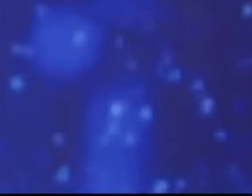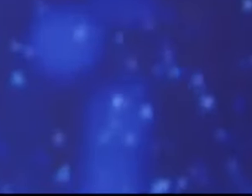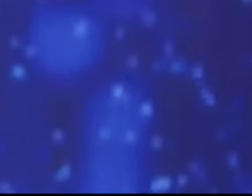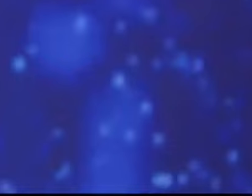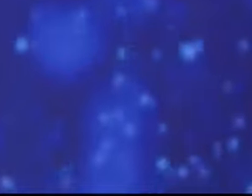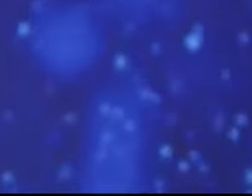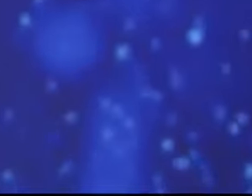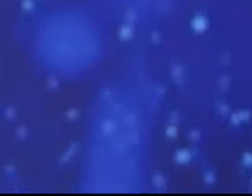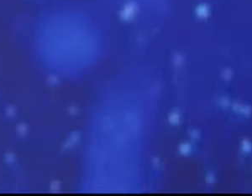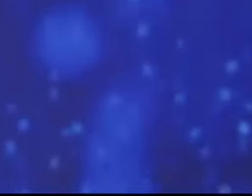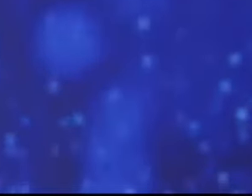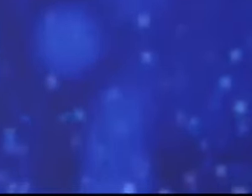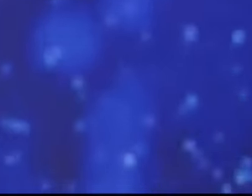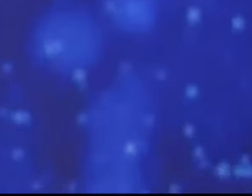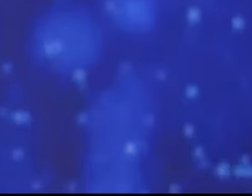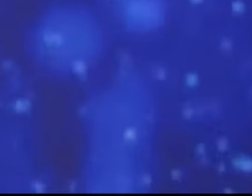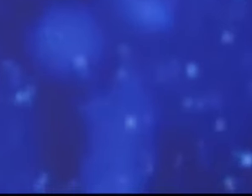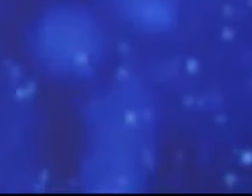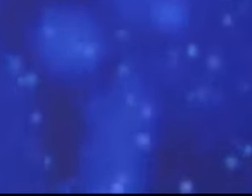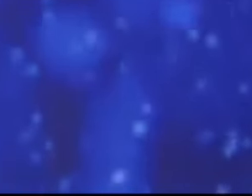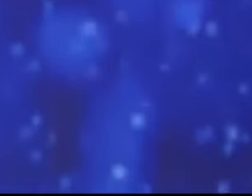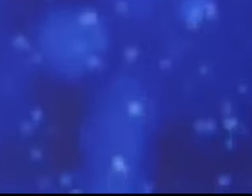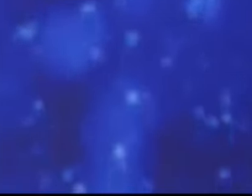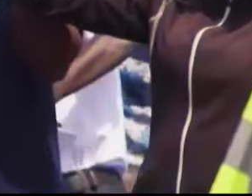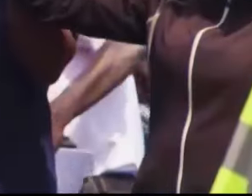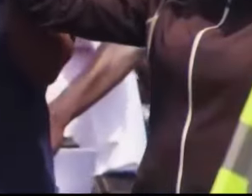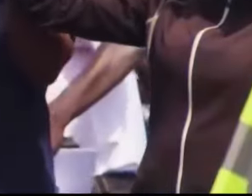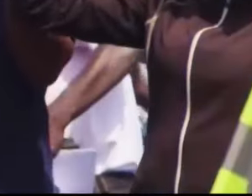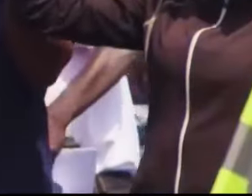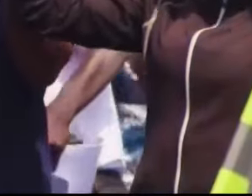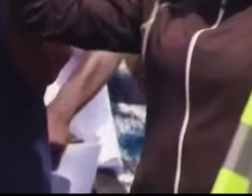more courage for life in Jesus' name.